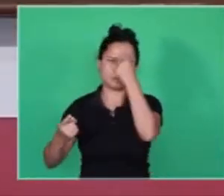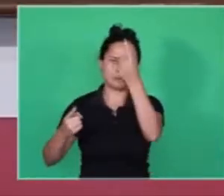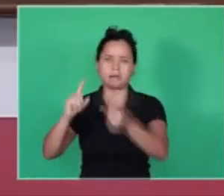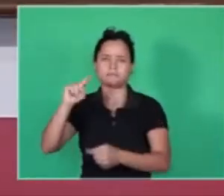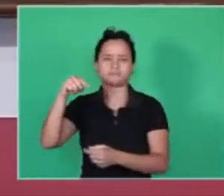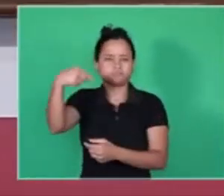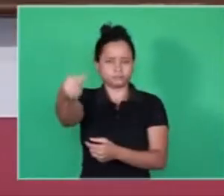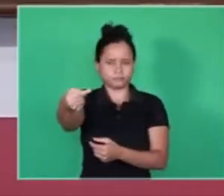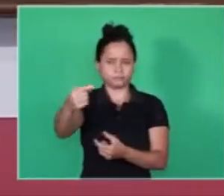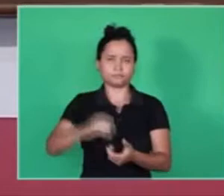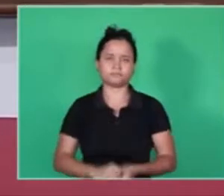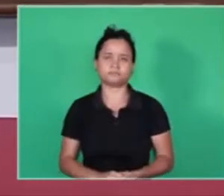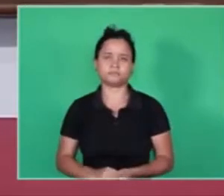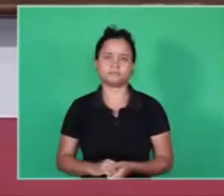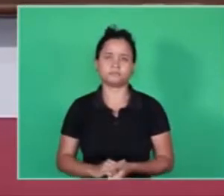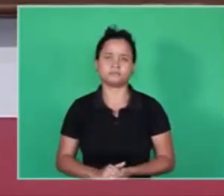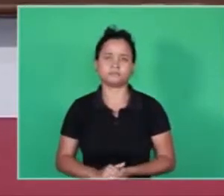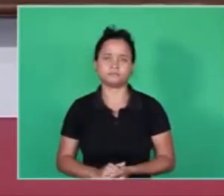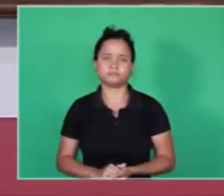This is it.